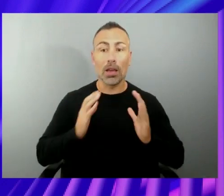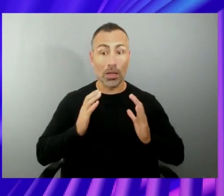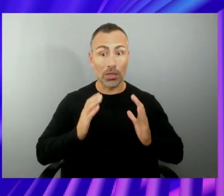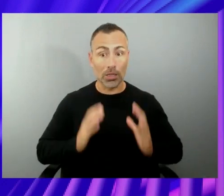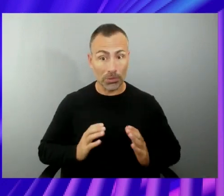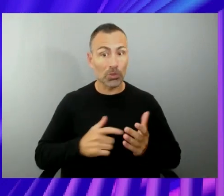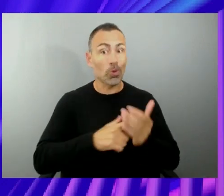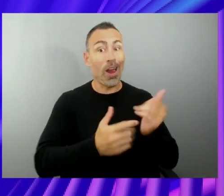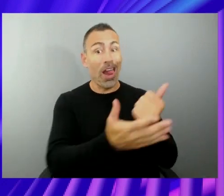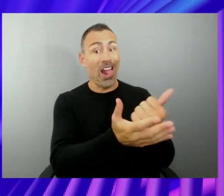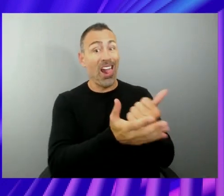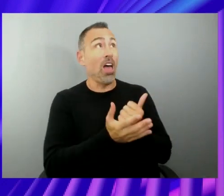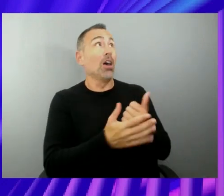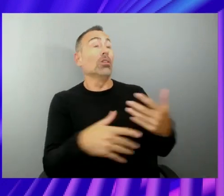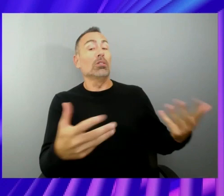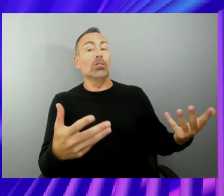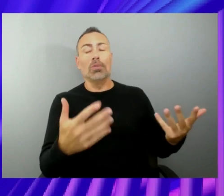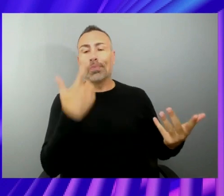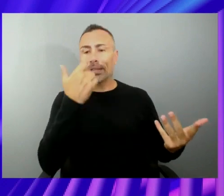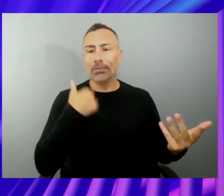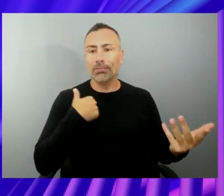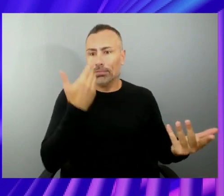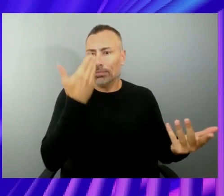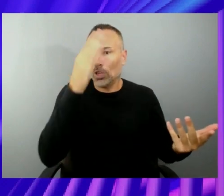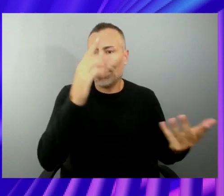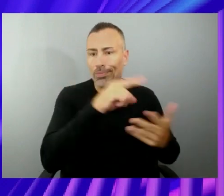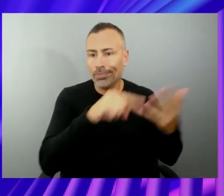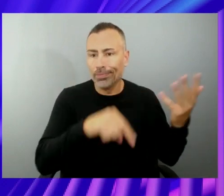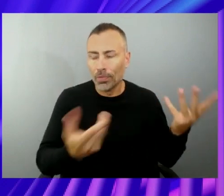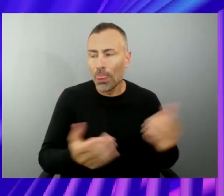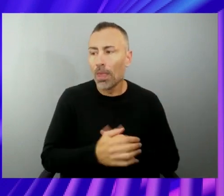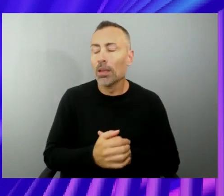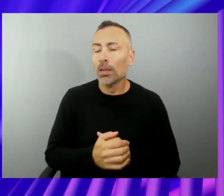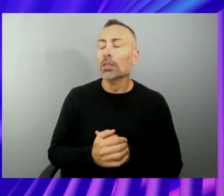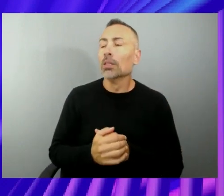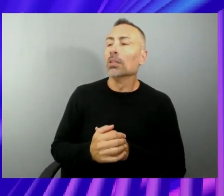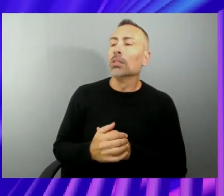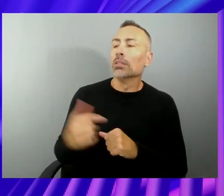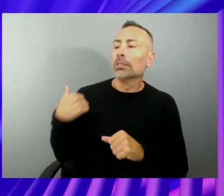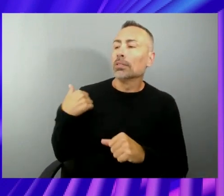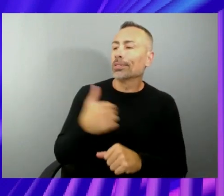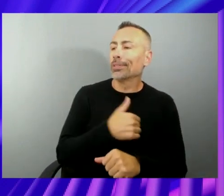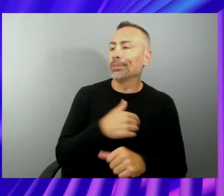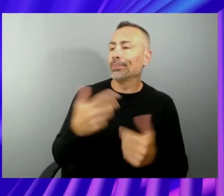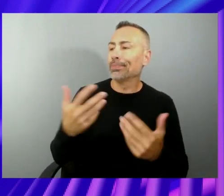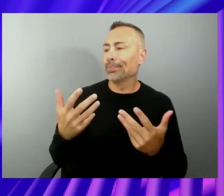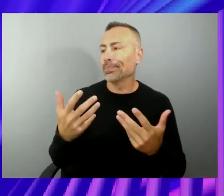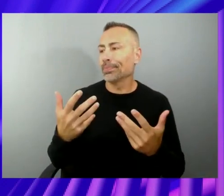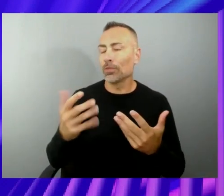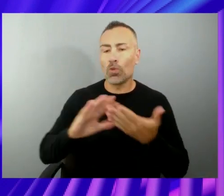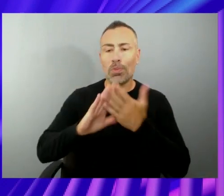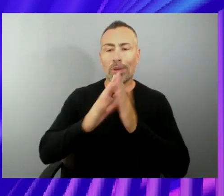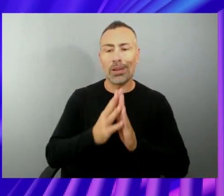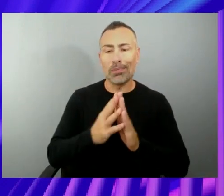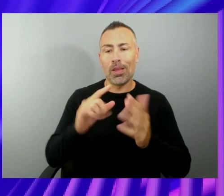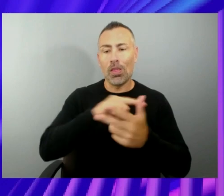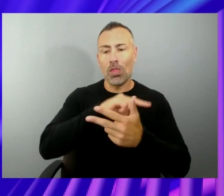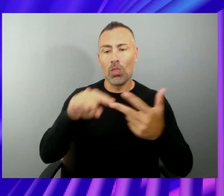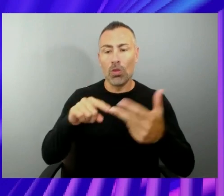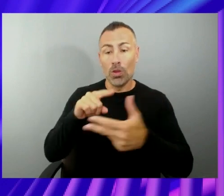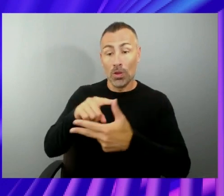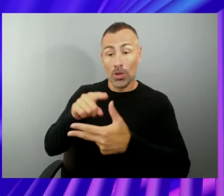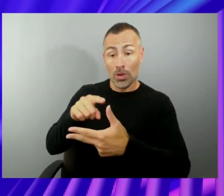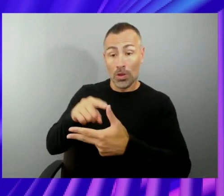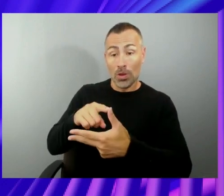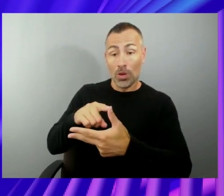didn't know how to do some of these things. Okay. So we turned into three prongs. We were going to release open source tools